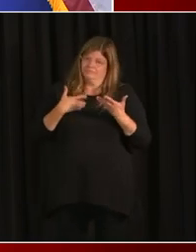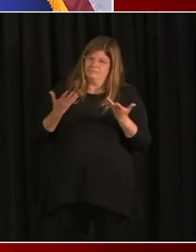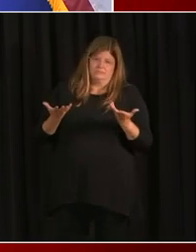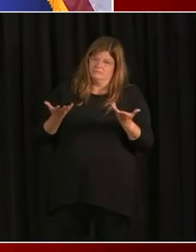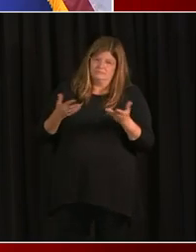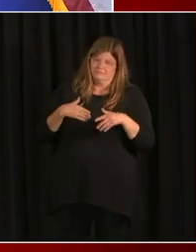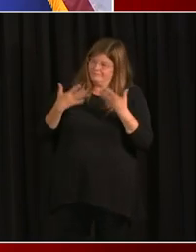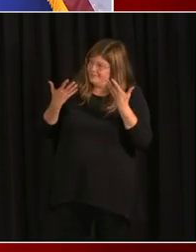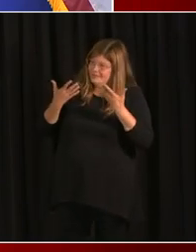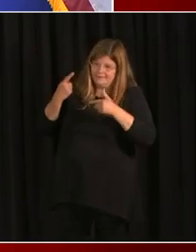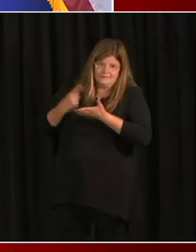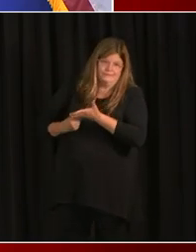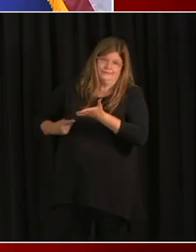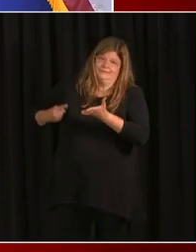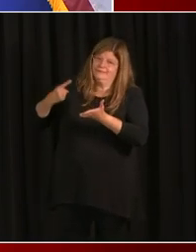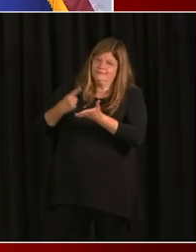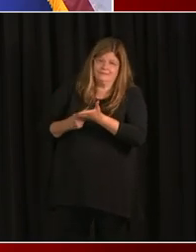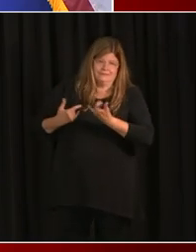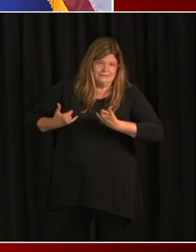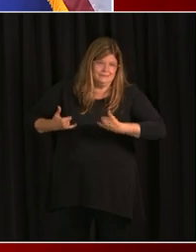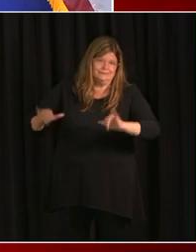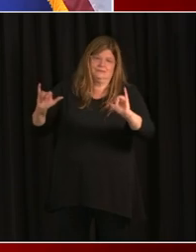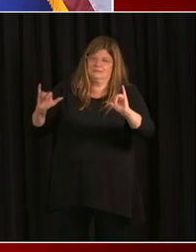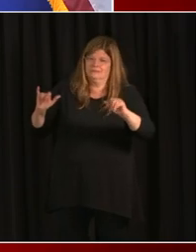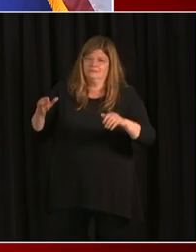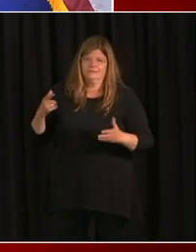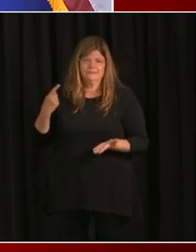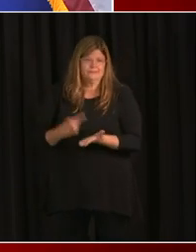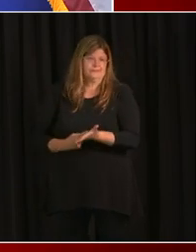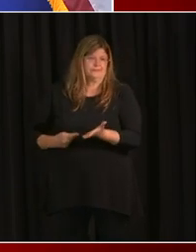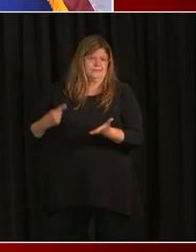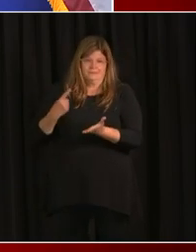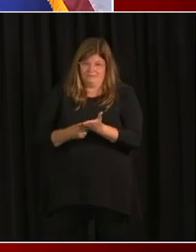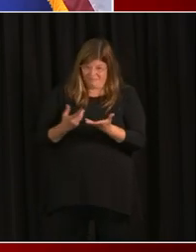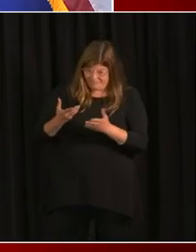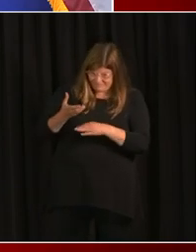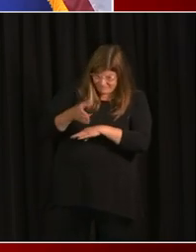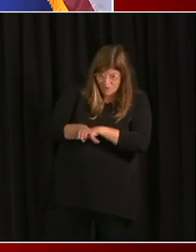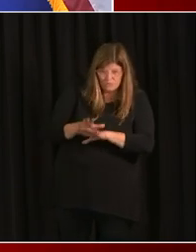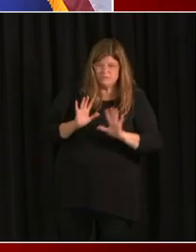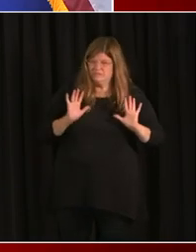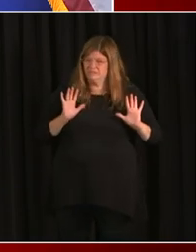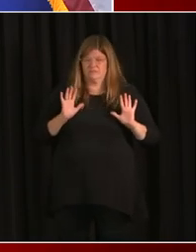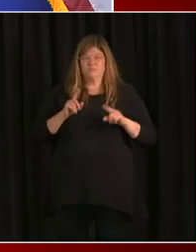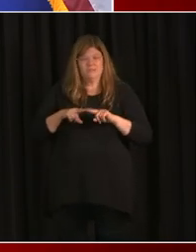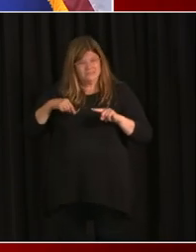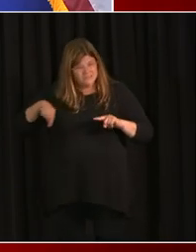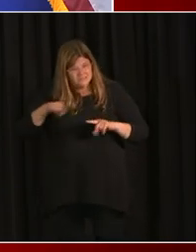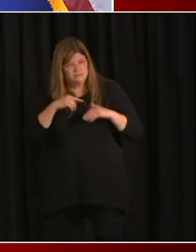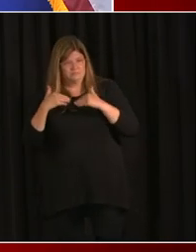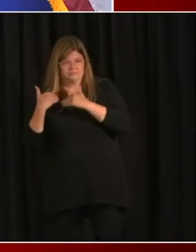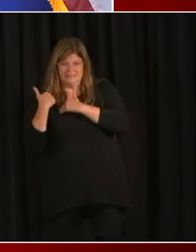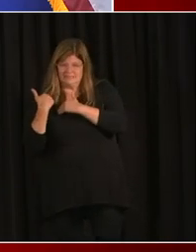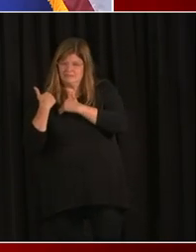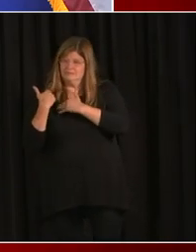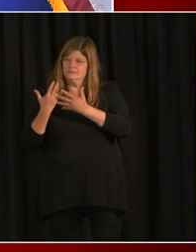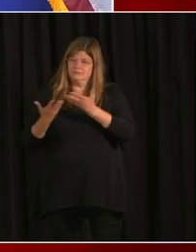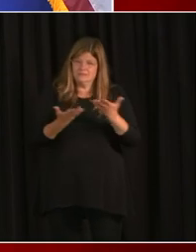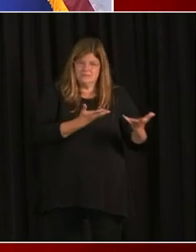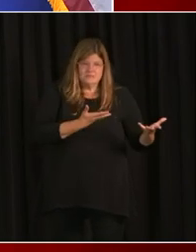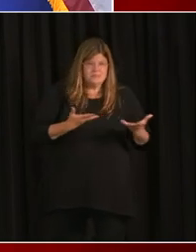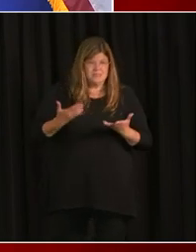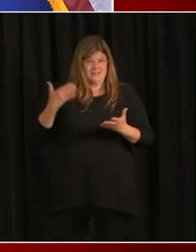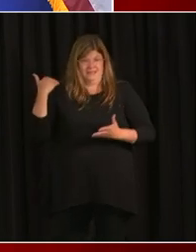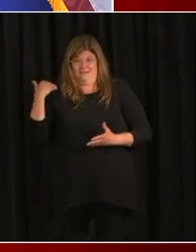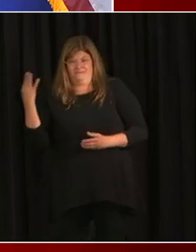and we'll have those discussions, and we talked a little bit about that Friday, as there were the 3 things